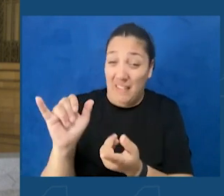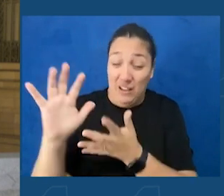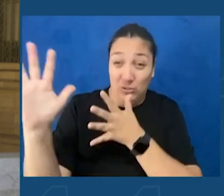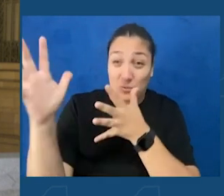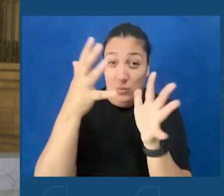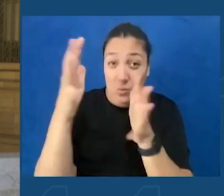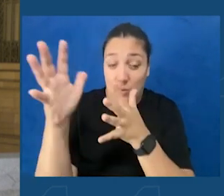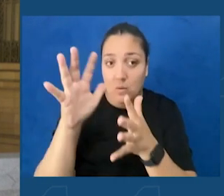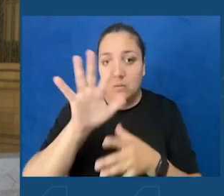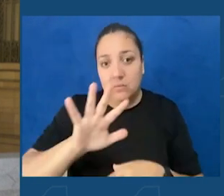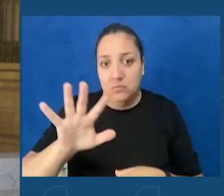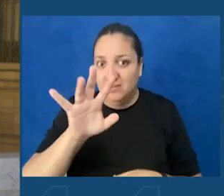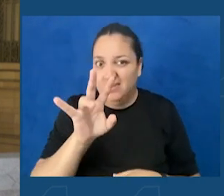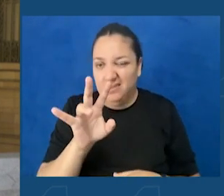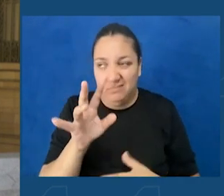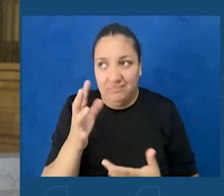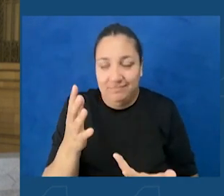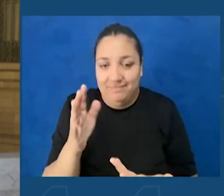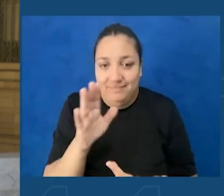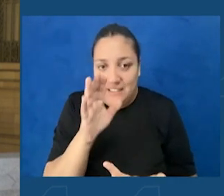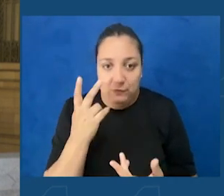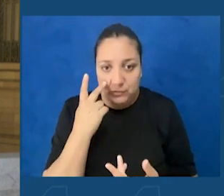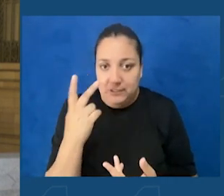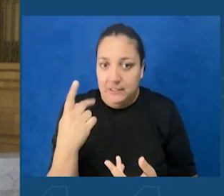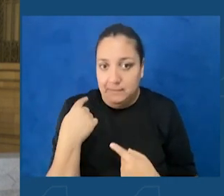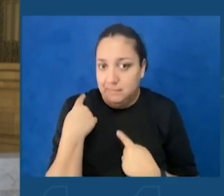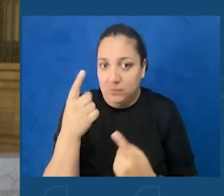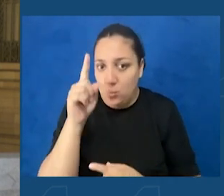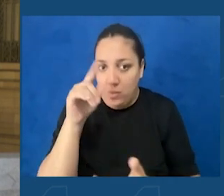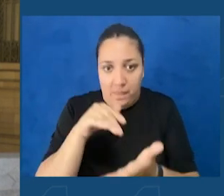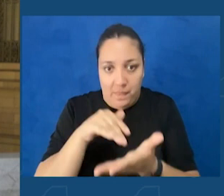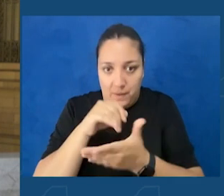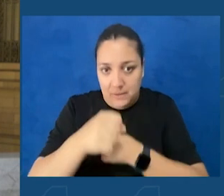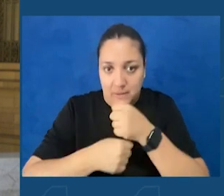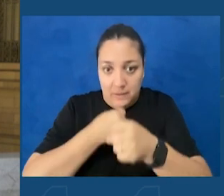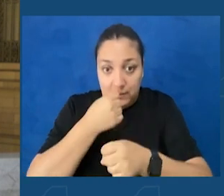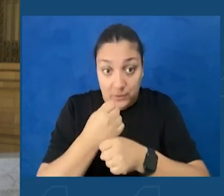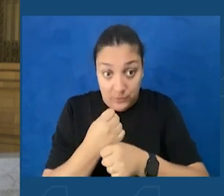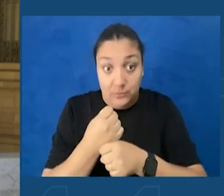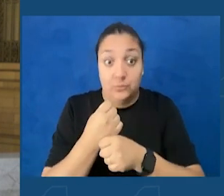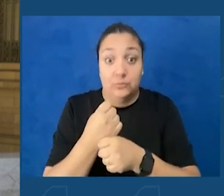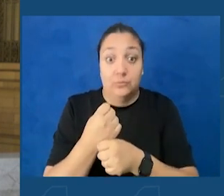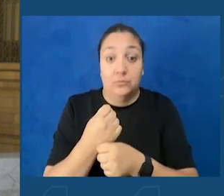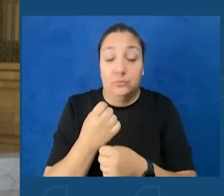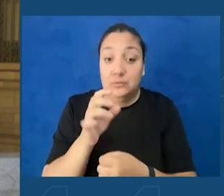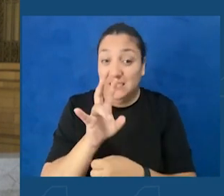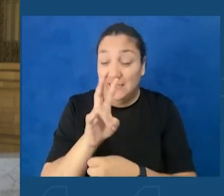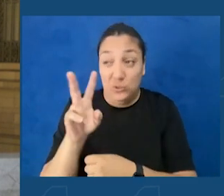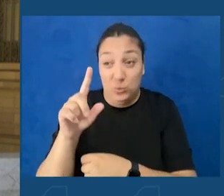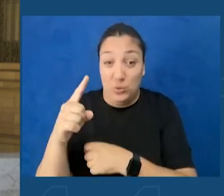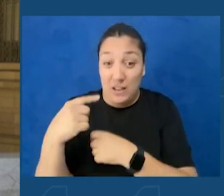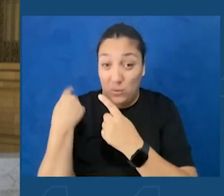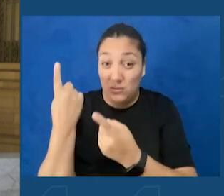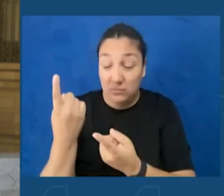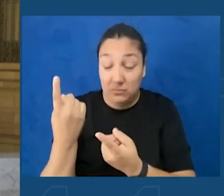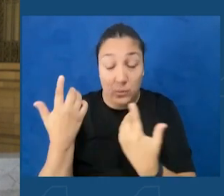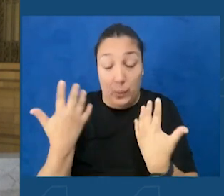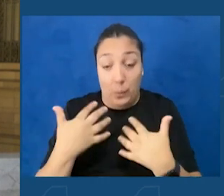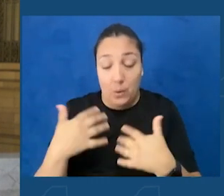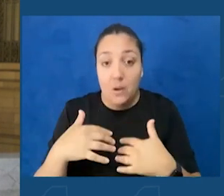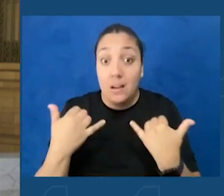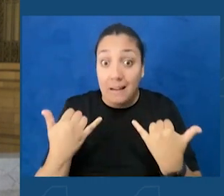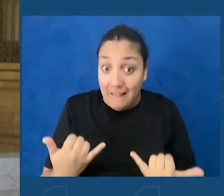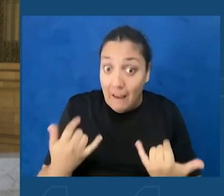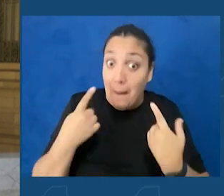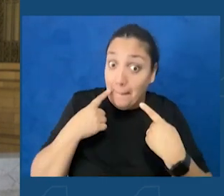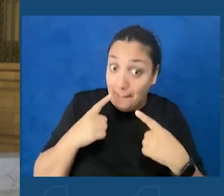And for these lines to be open, the Hudson Line, fully open now, Amtrak now fully open, going all the way up